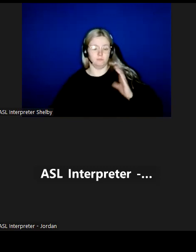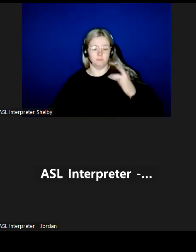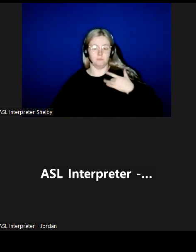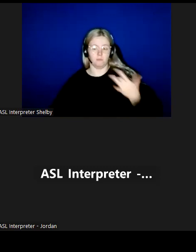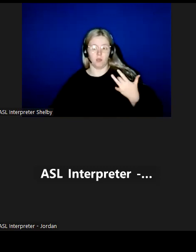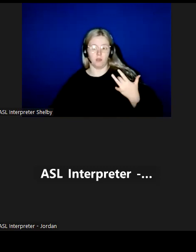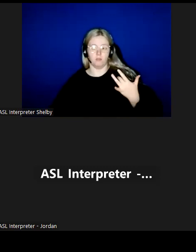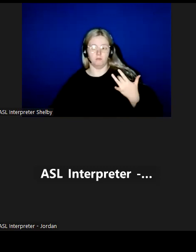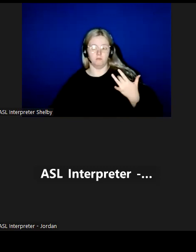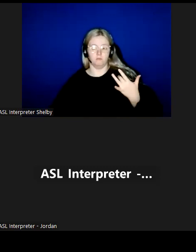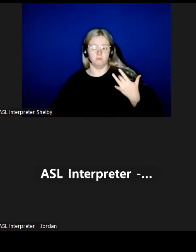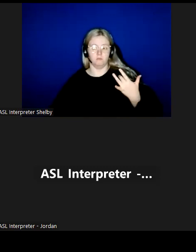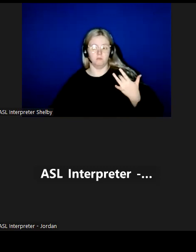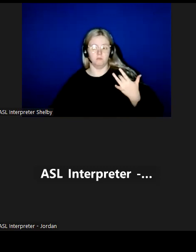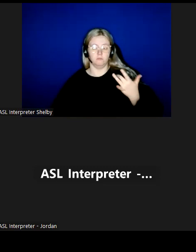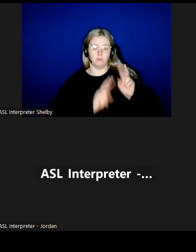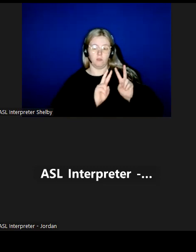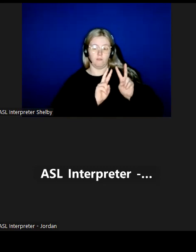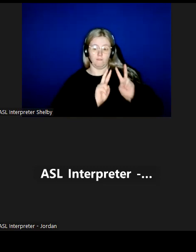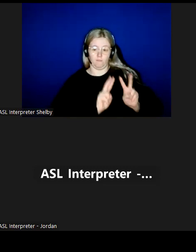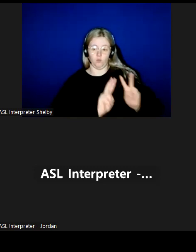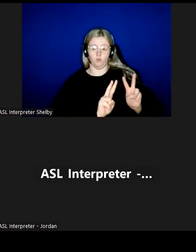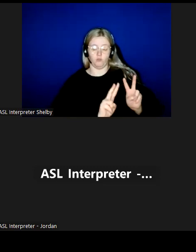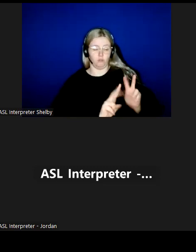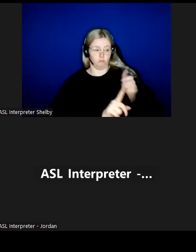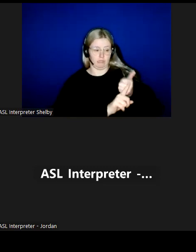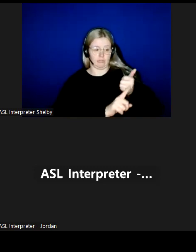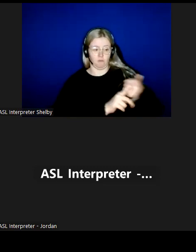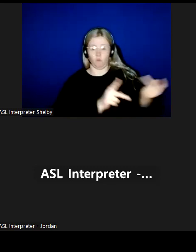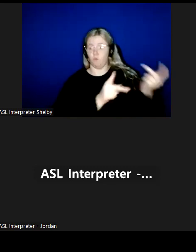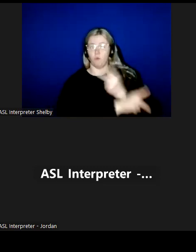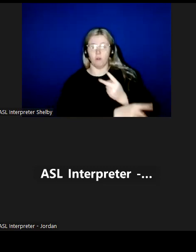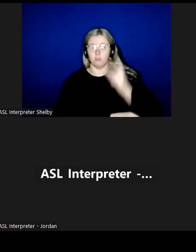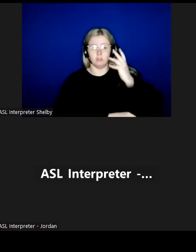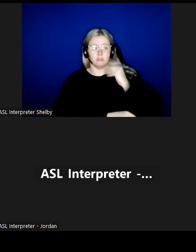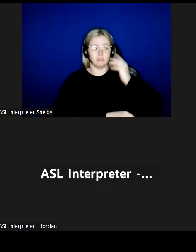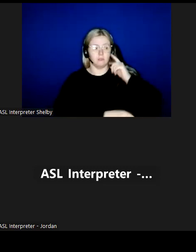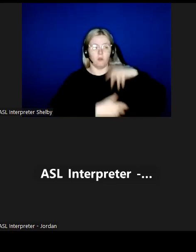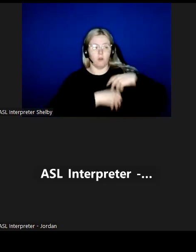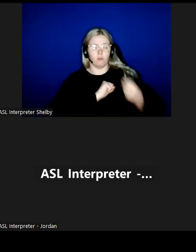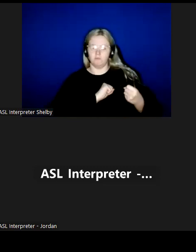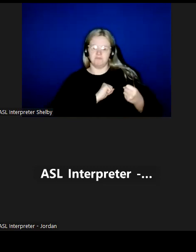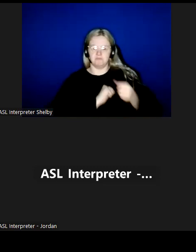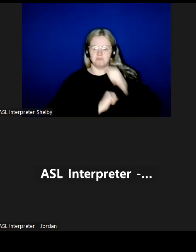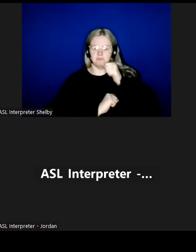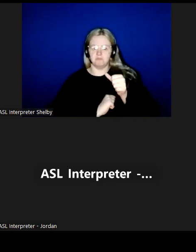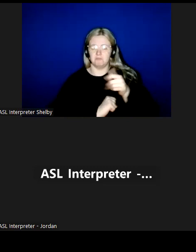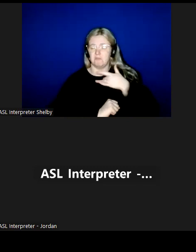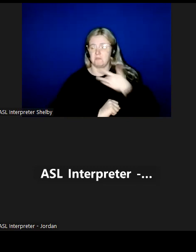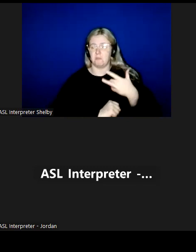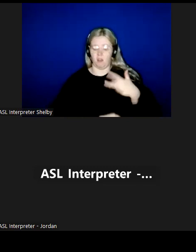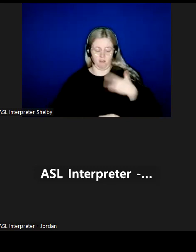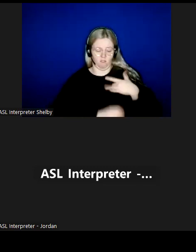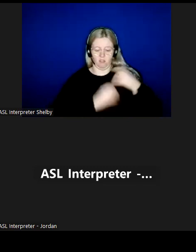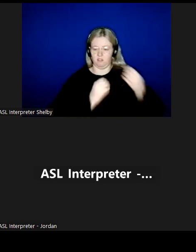not necessarily be the most difficult point of grief. You may be feeling so numb at that point, you don't even know what you're